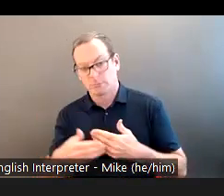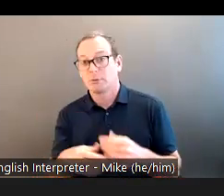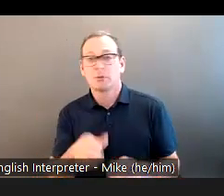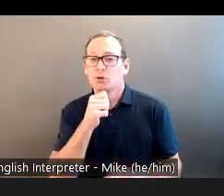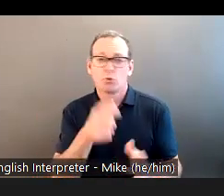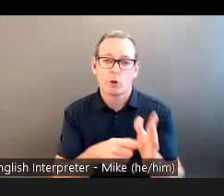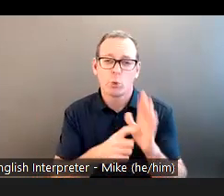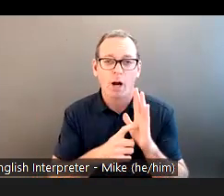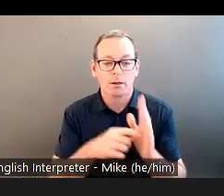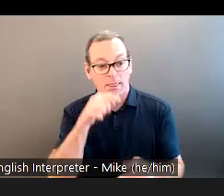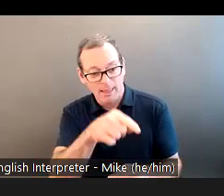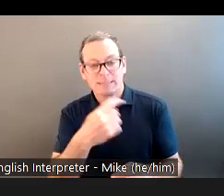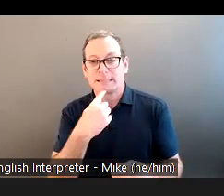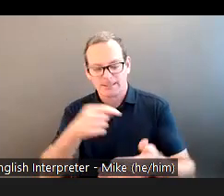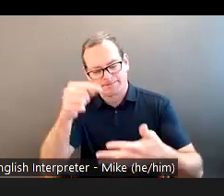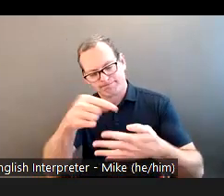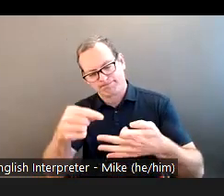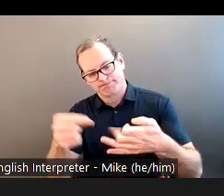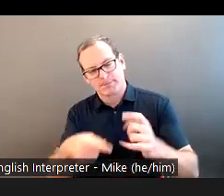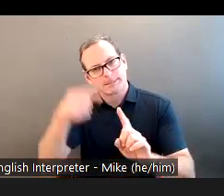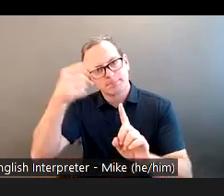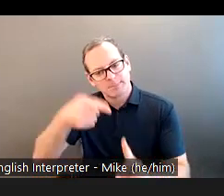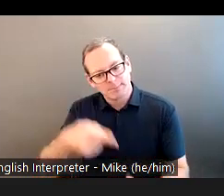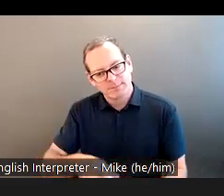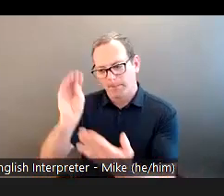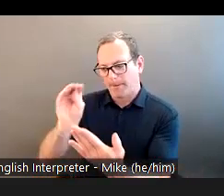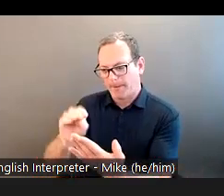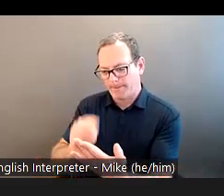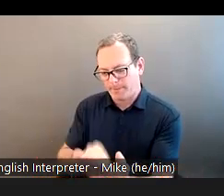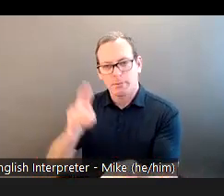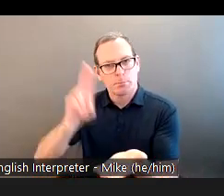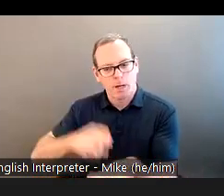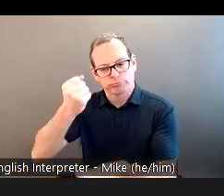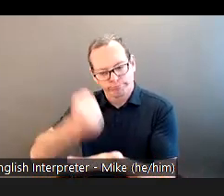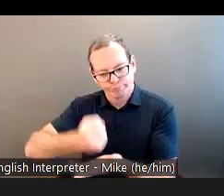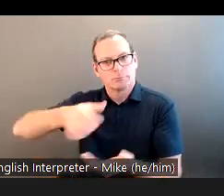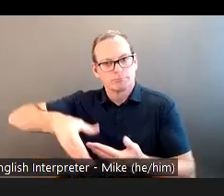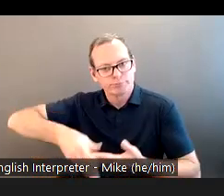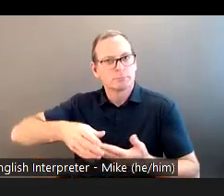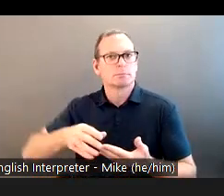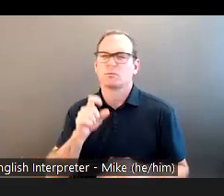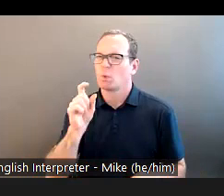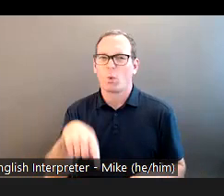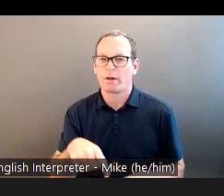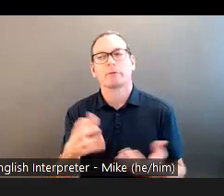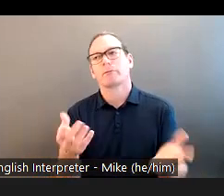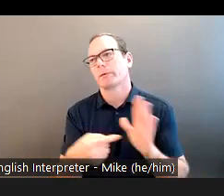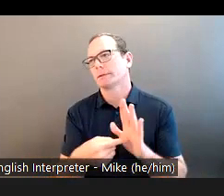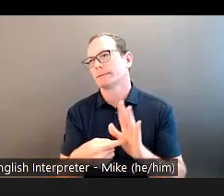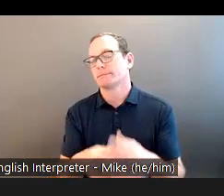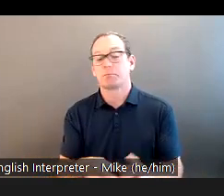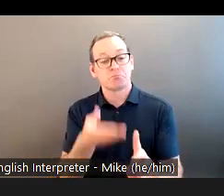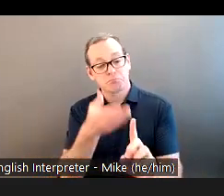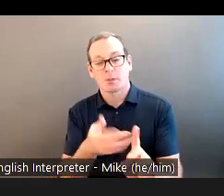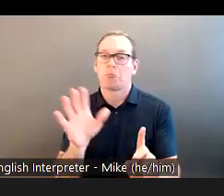have a signed document with a date and it's notarized to say, this is what I'm following. If your mother 2 days earlier, while capable,